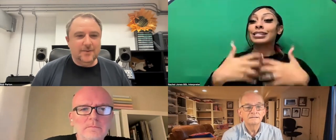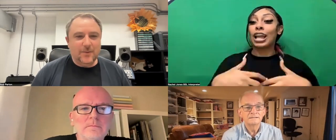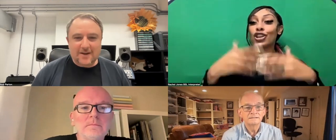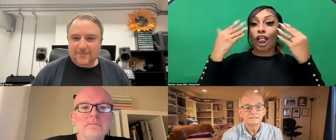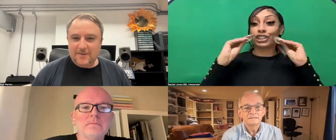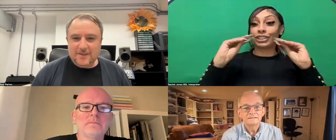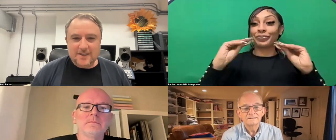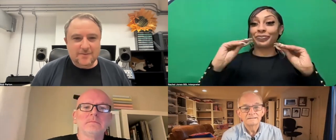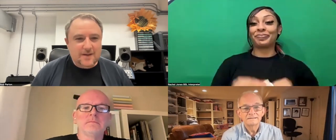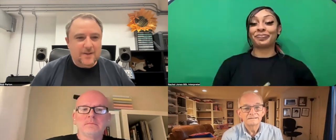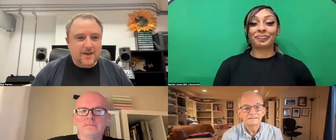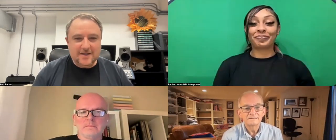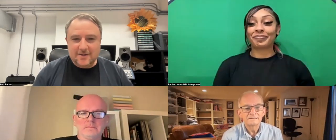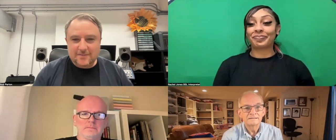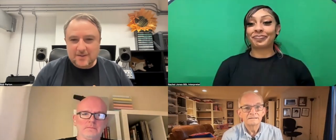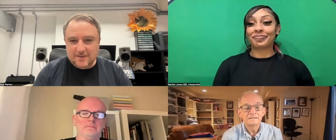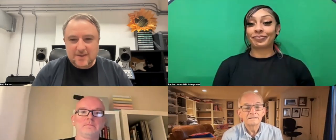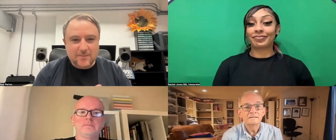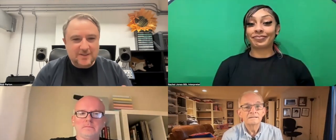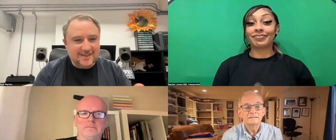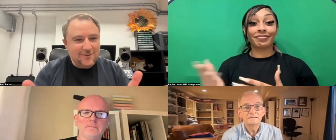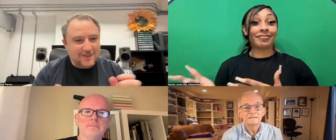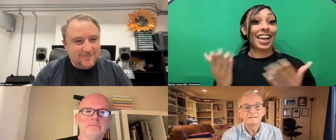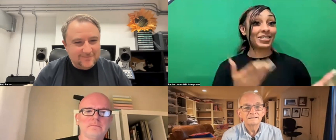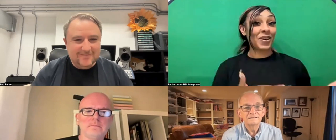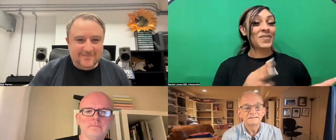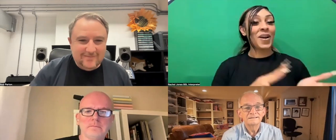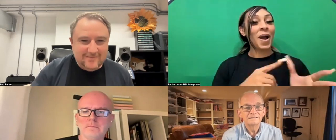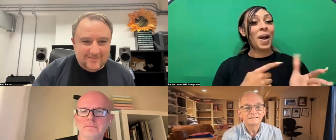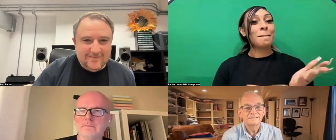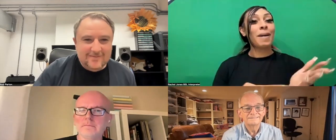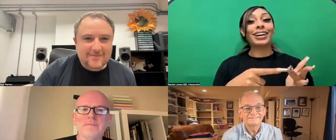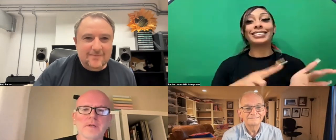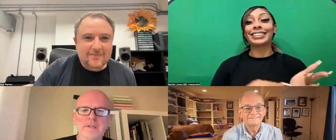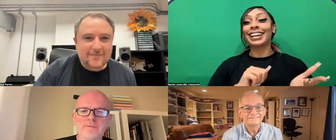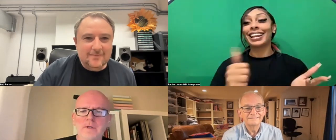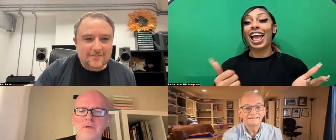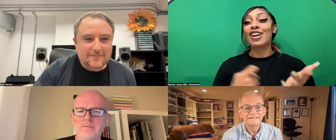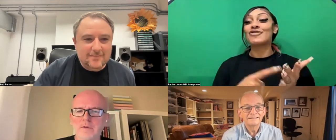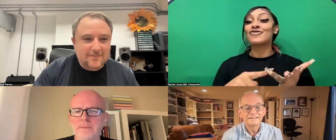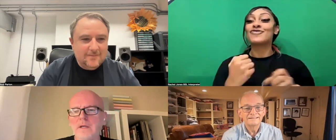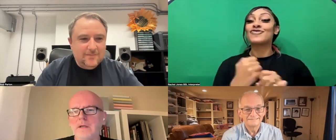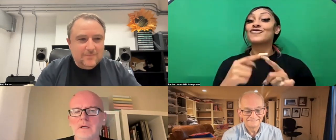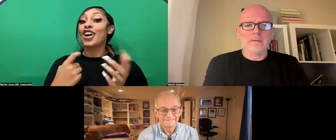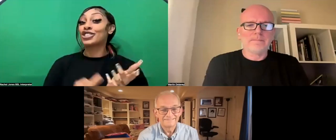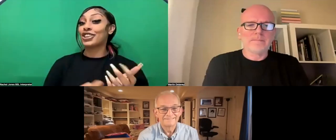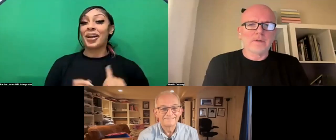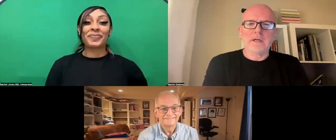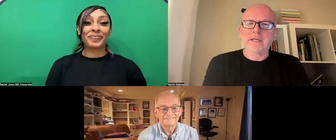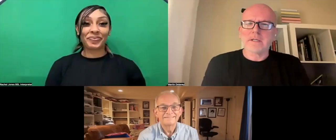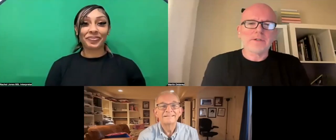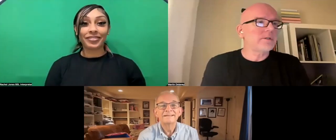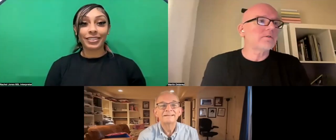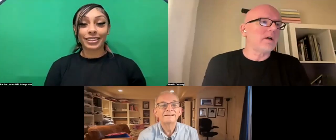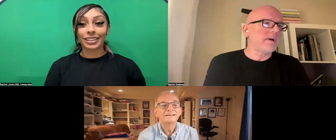So without further ado, I hand over to Martin and Roger. Thanks, Rob.